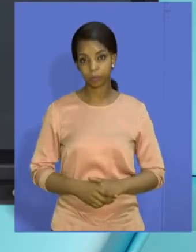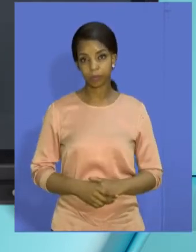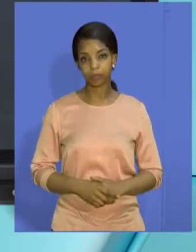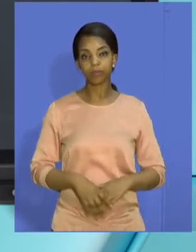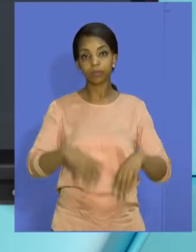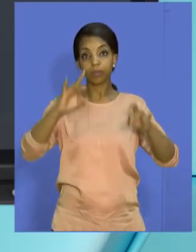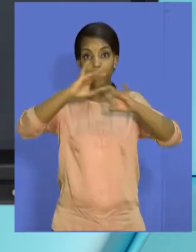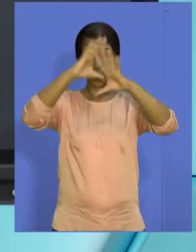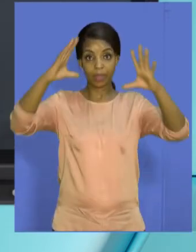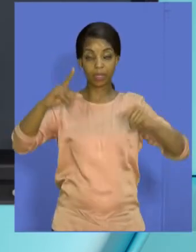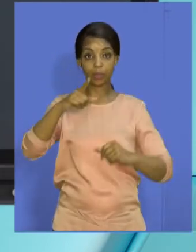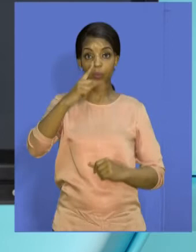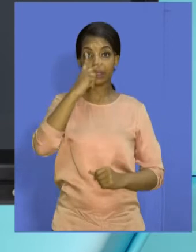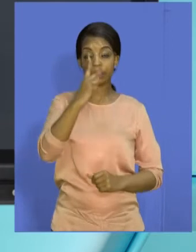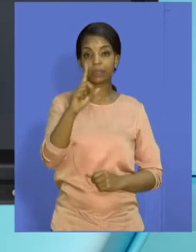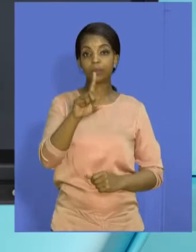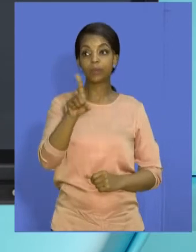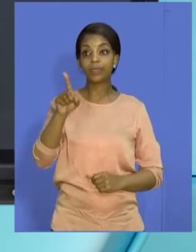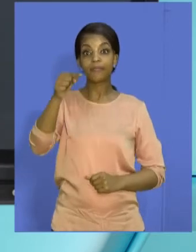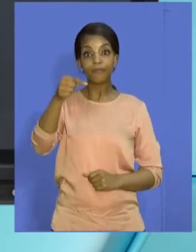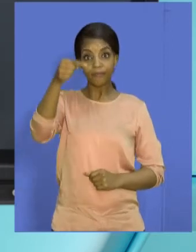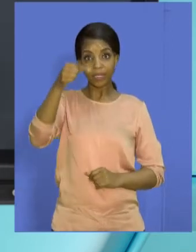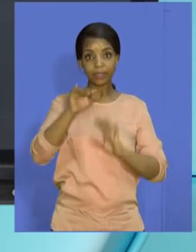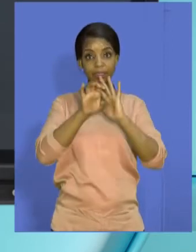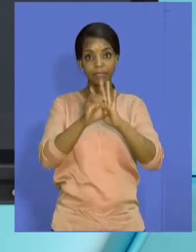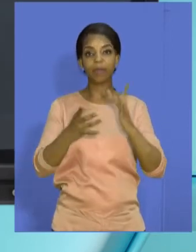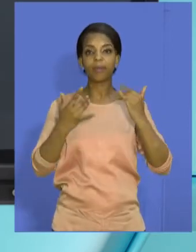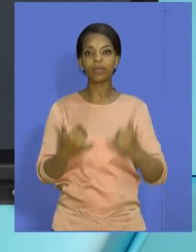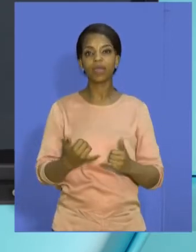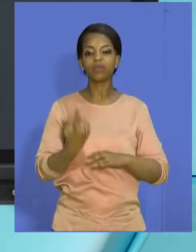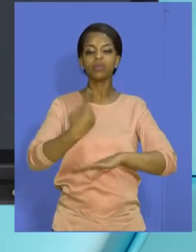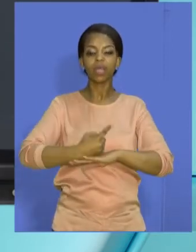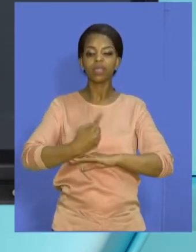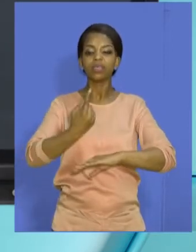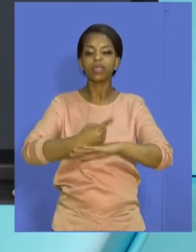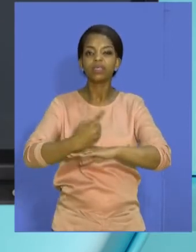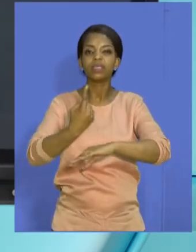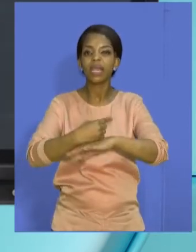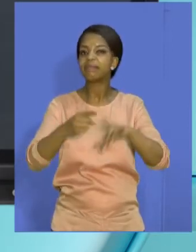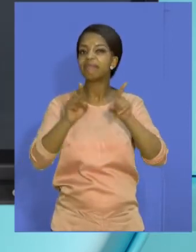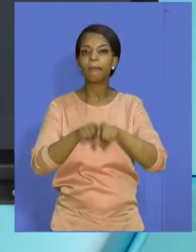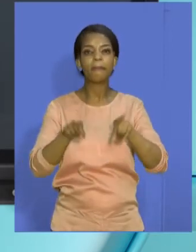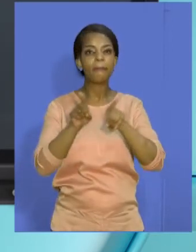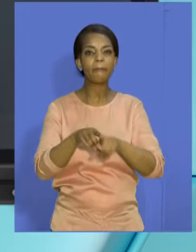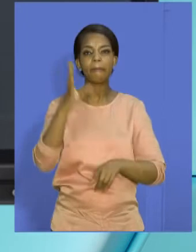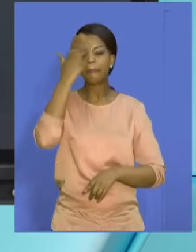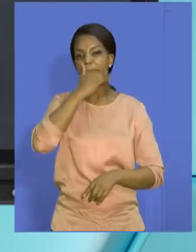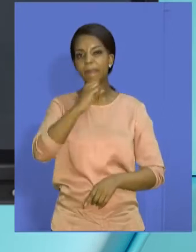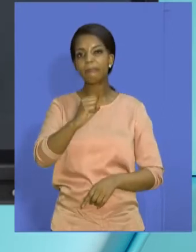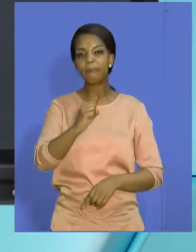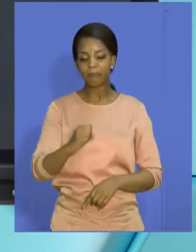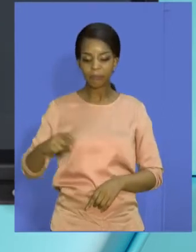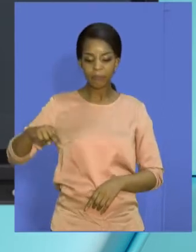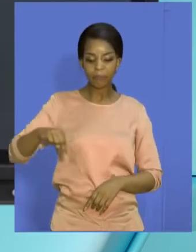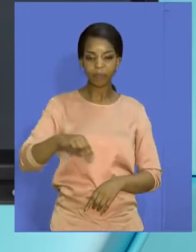with this first example, there is no change. Why? The reason might be the person is still getting used to walking, because they were not